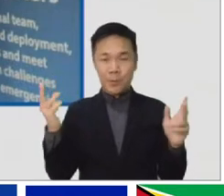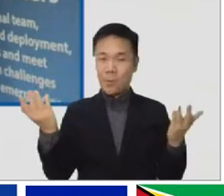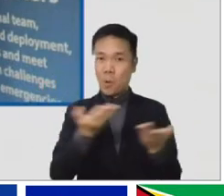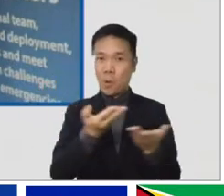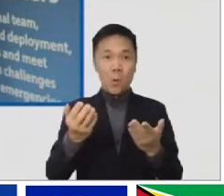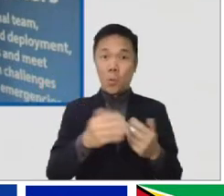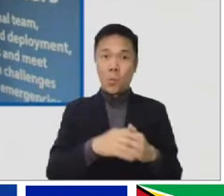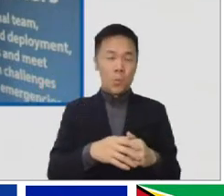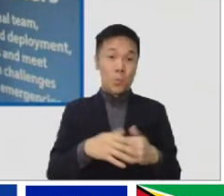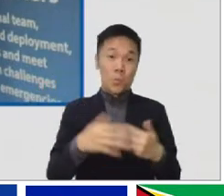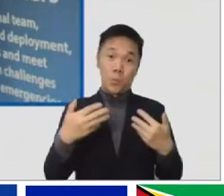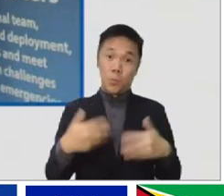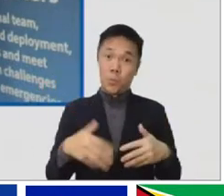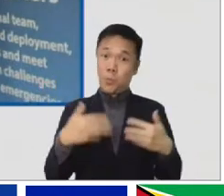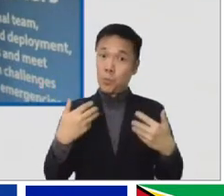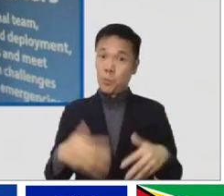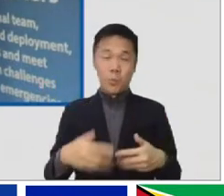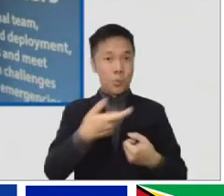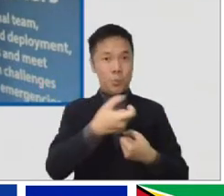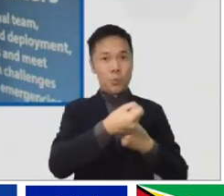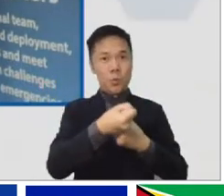from